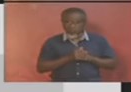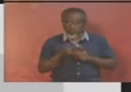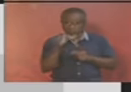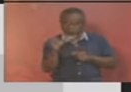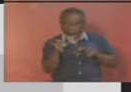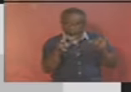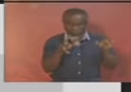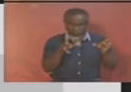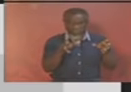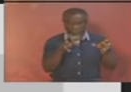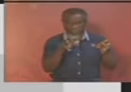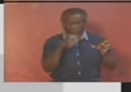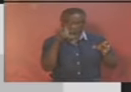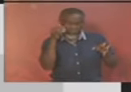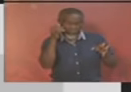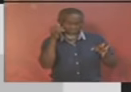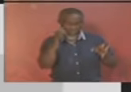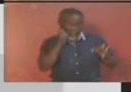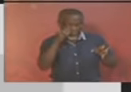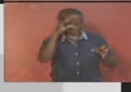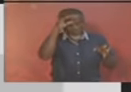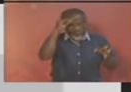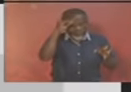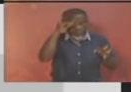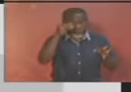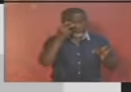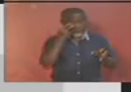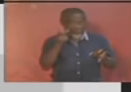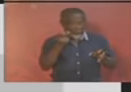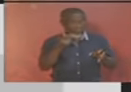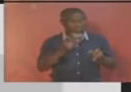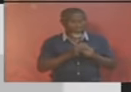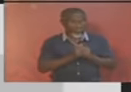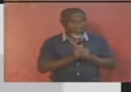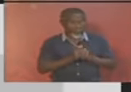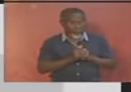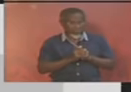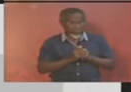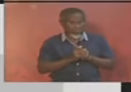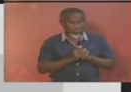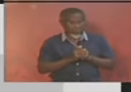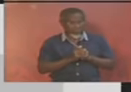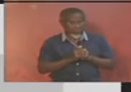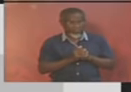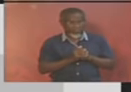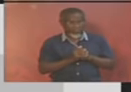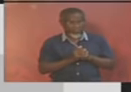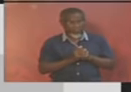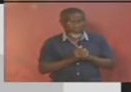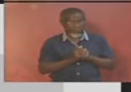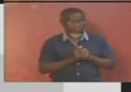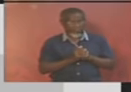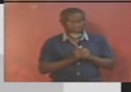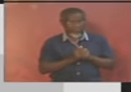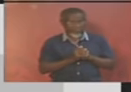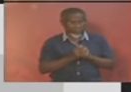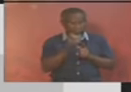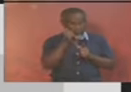been almost equivalent by male to female ratio in terms of infections. And we now stand at females